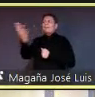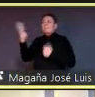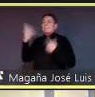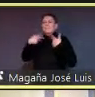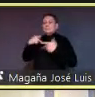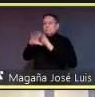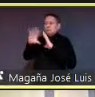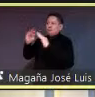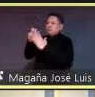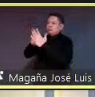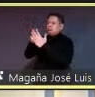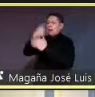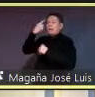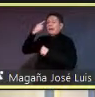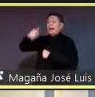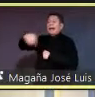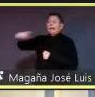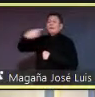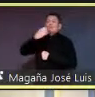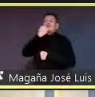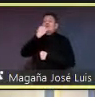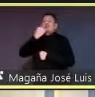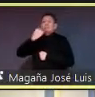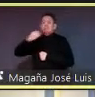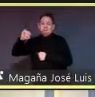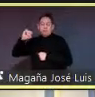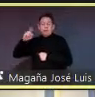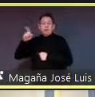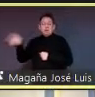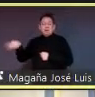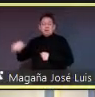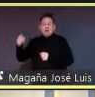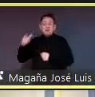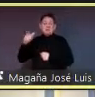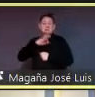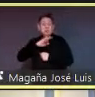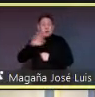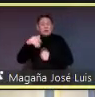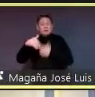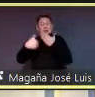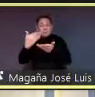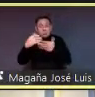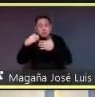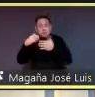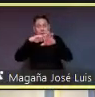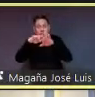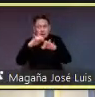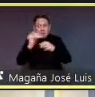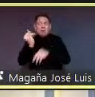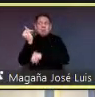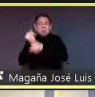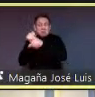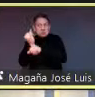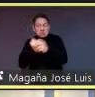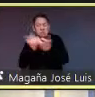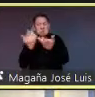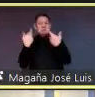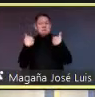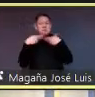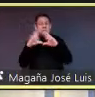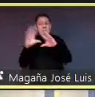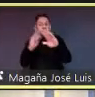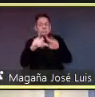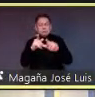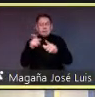so that they can apply them whenever they are working, whenever they are either doing research or they are